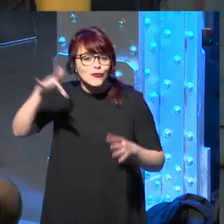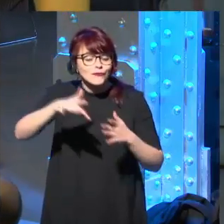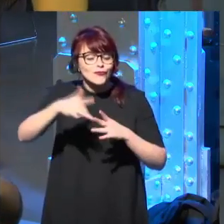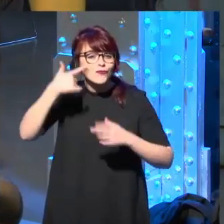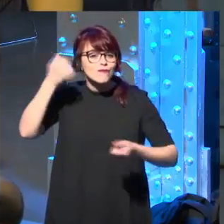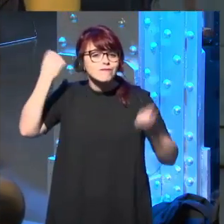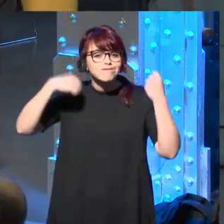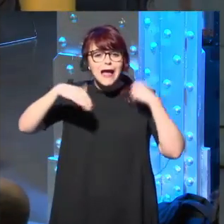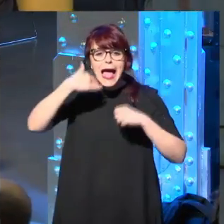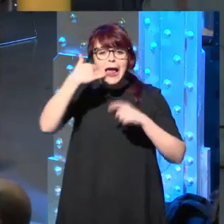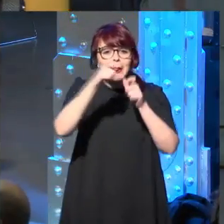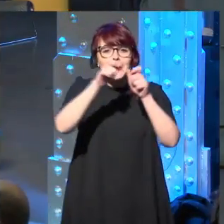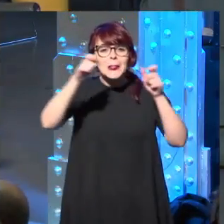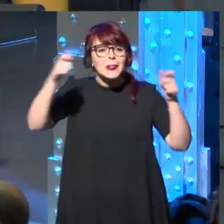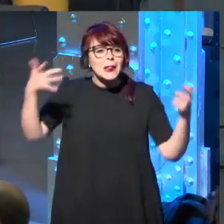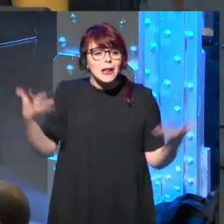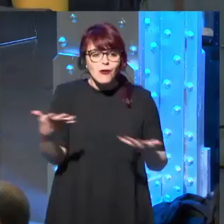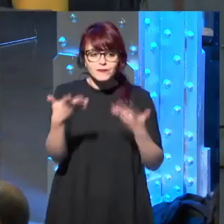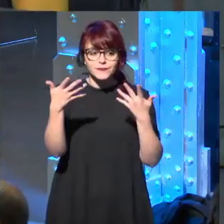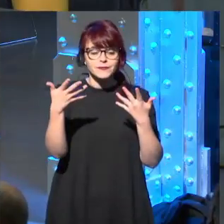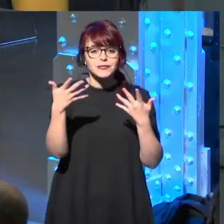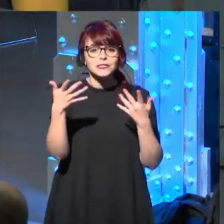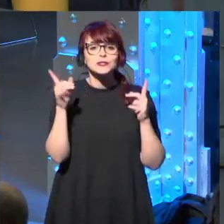his imagination.